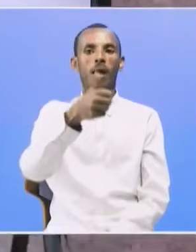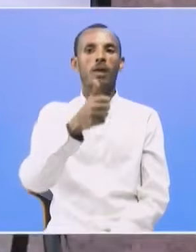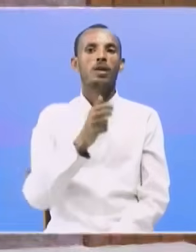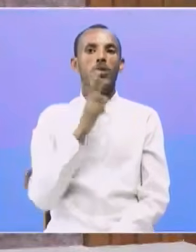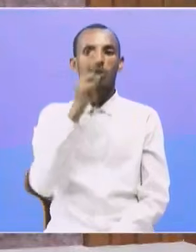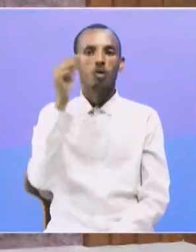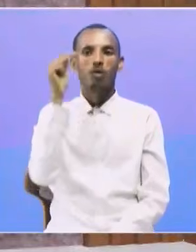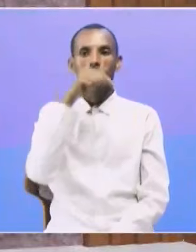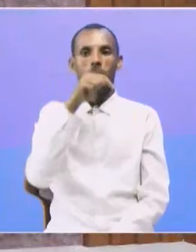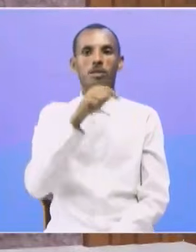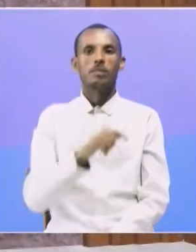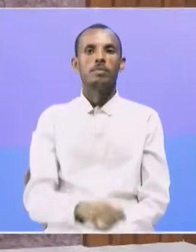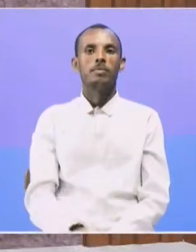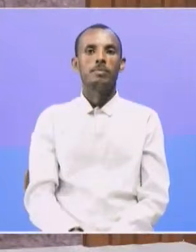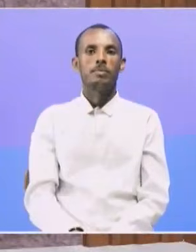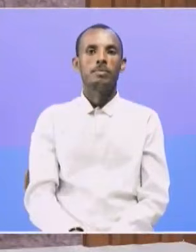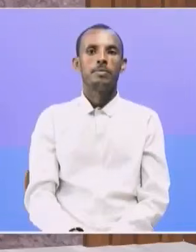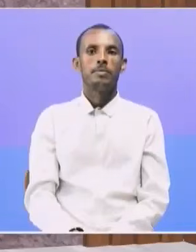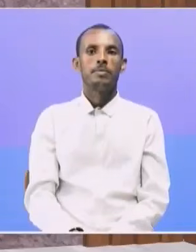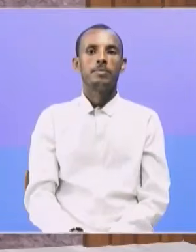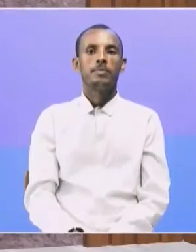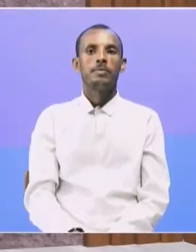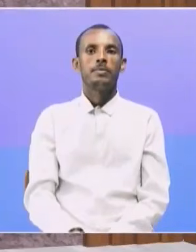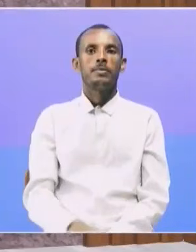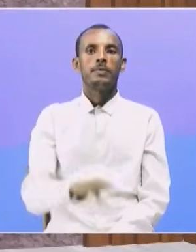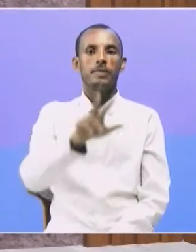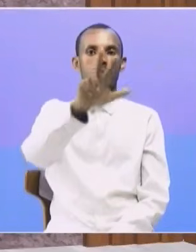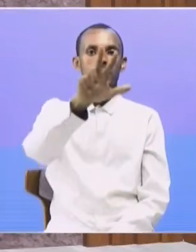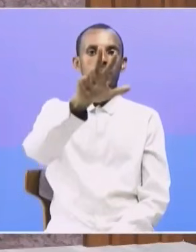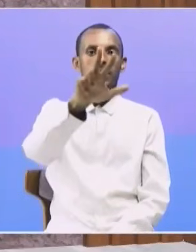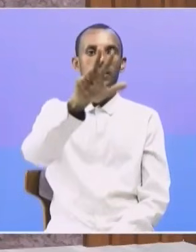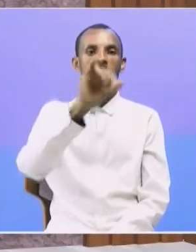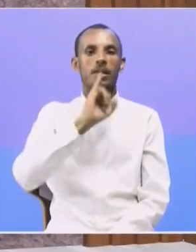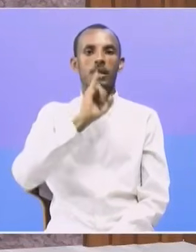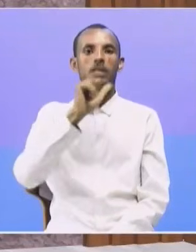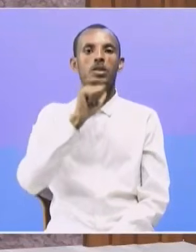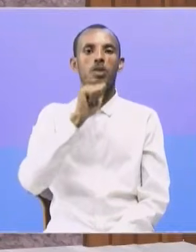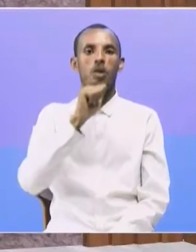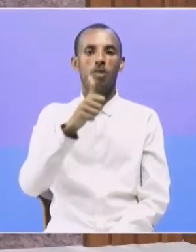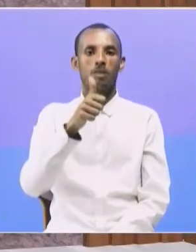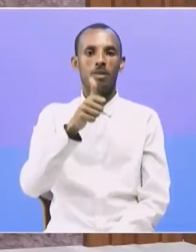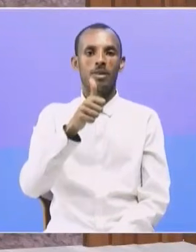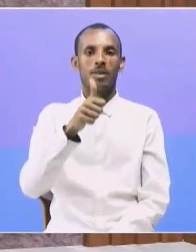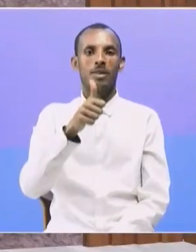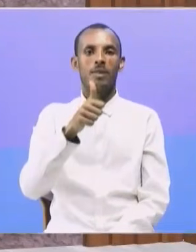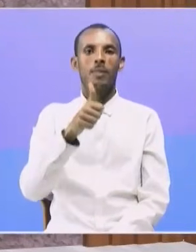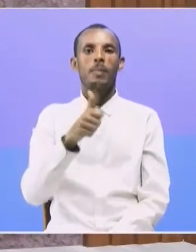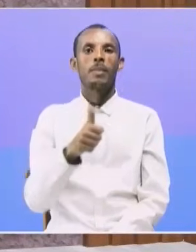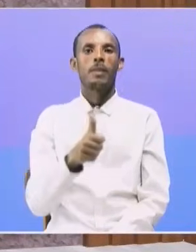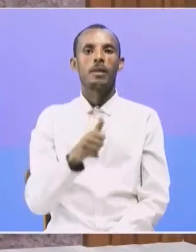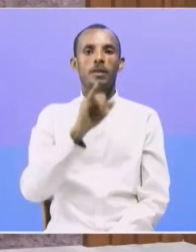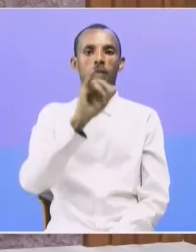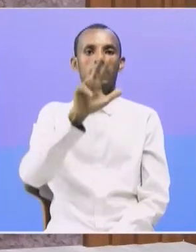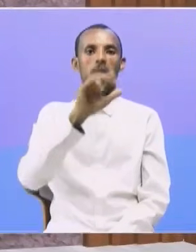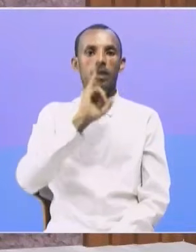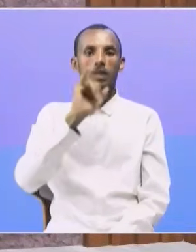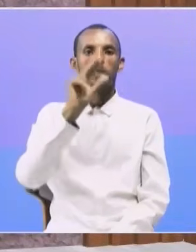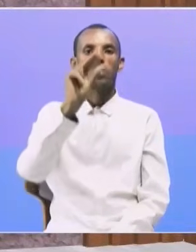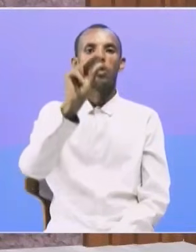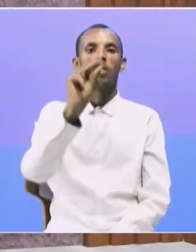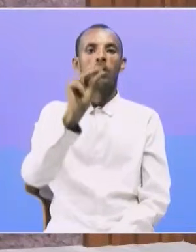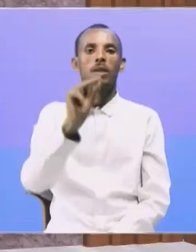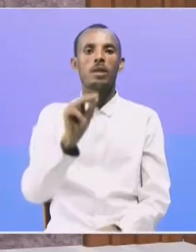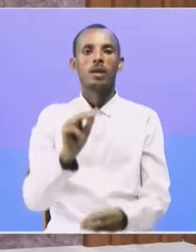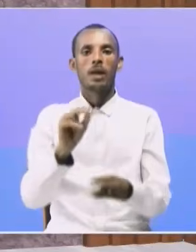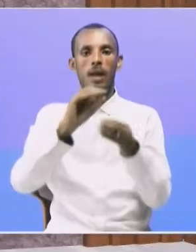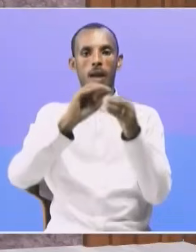First, let's read it. Here it says 3, this symbol is not. So 3 is not a